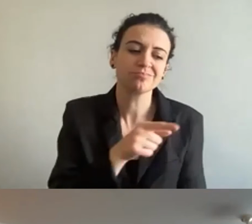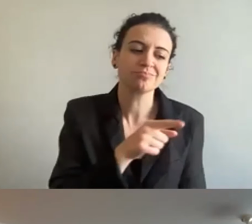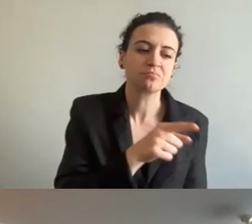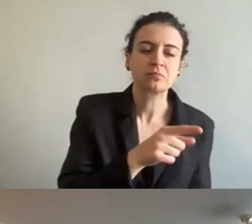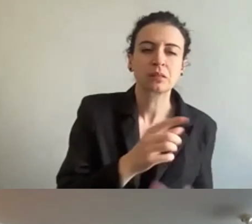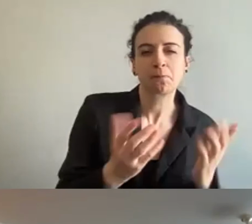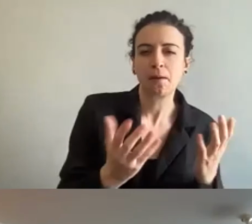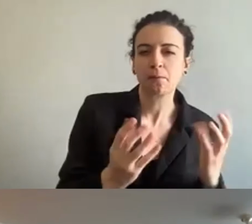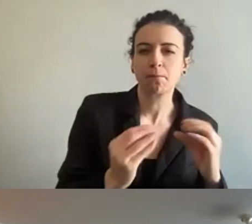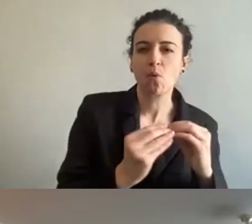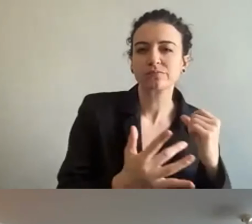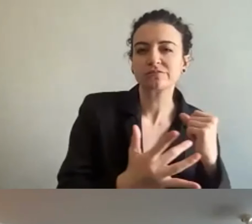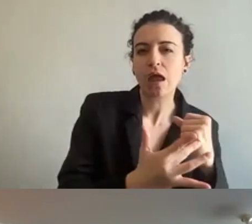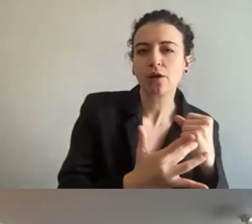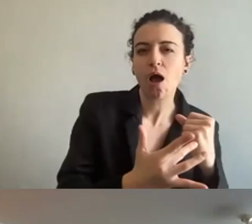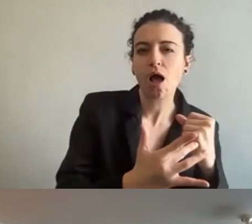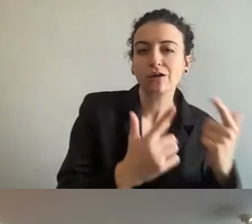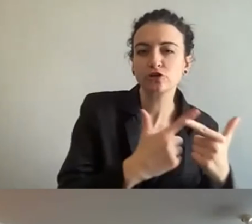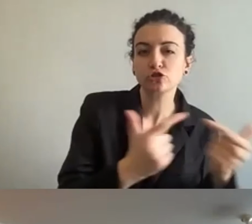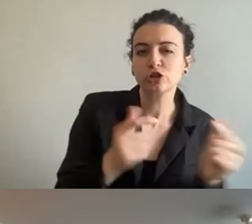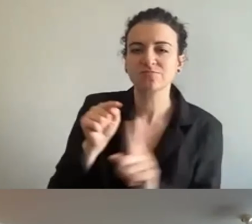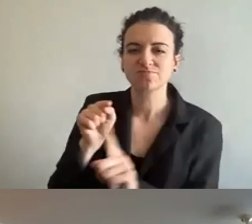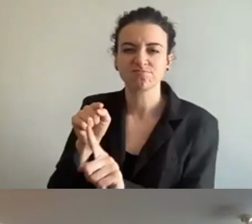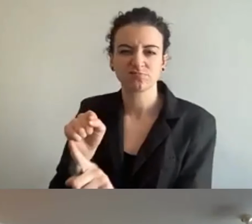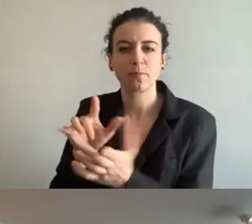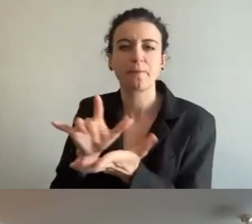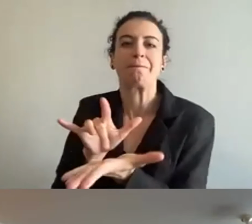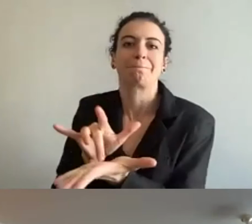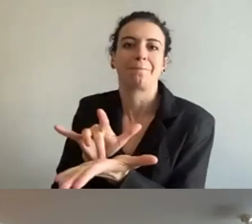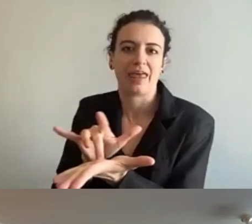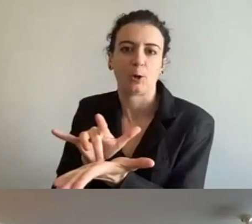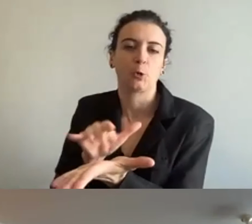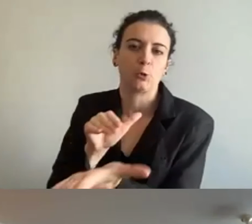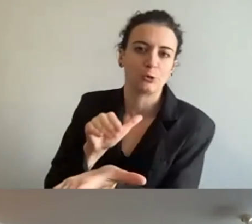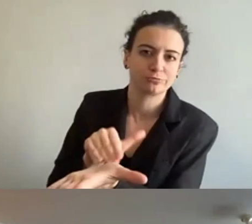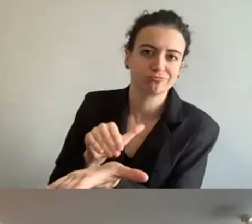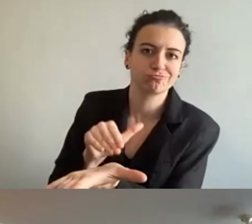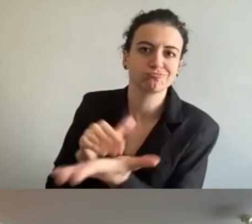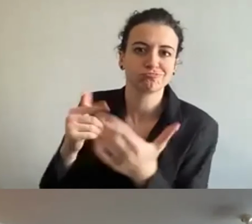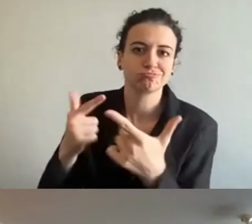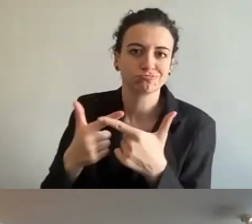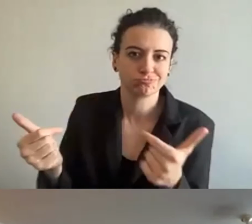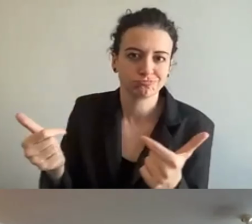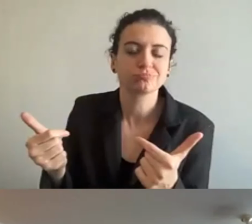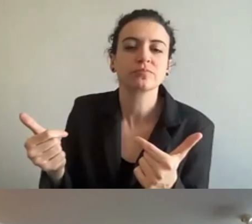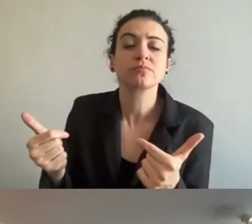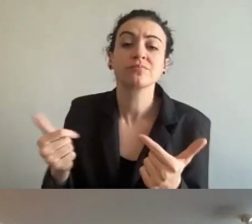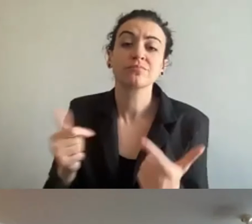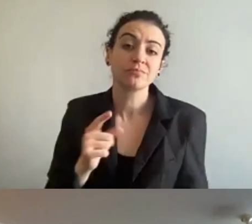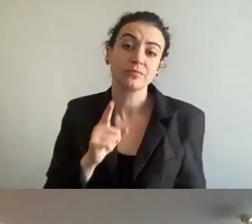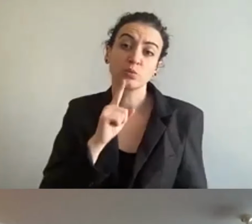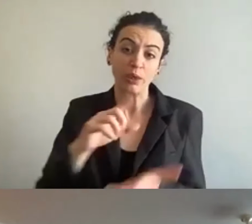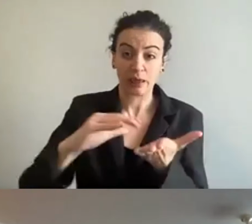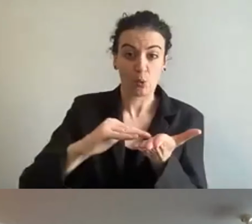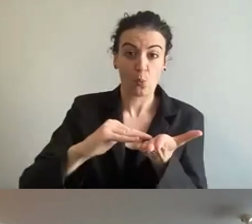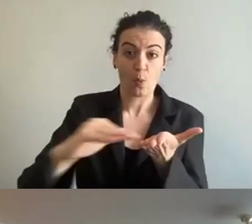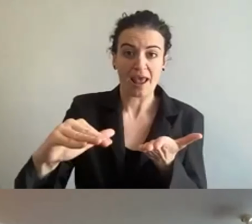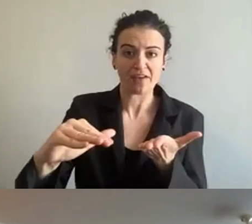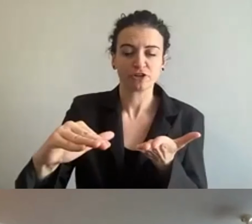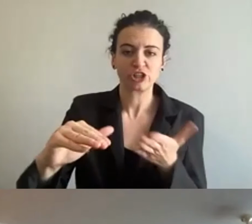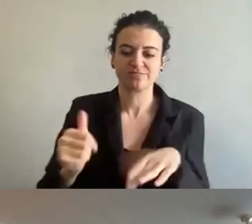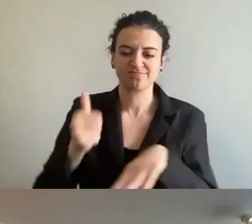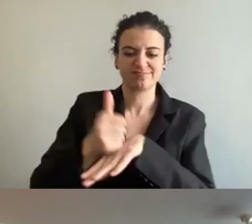technology or anything like that. So it just depends on your individual needs,